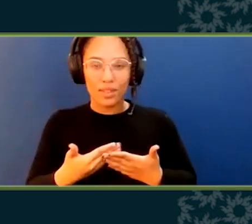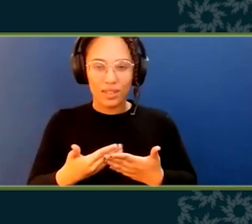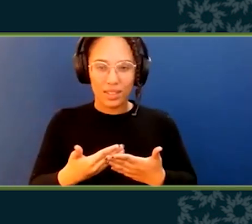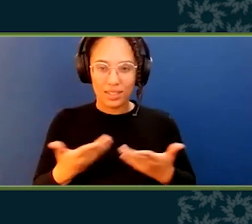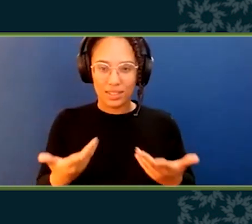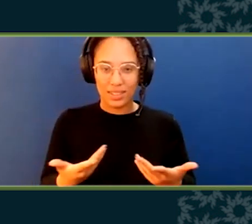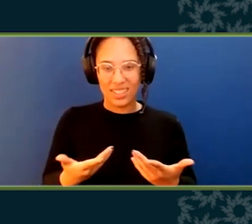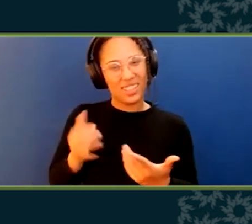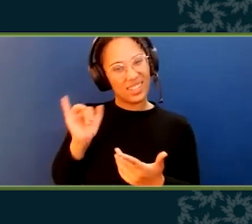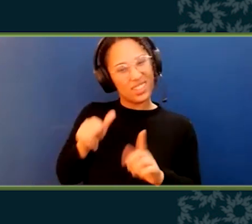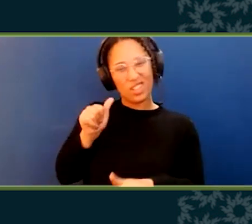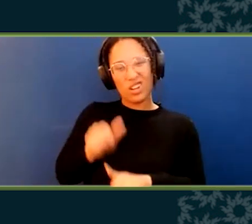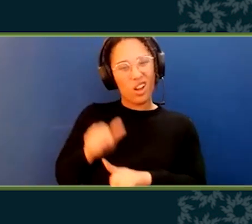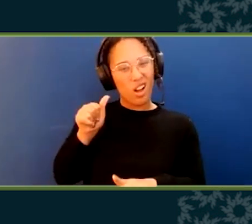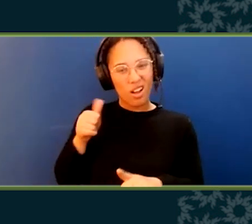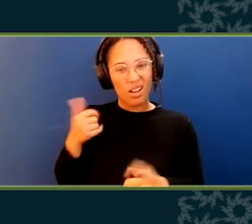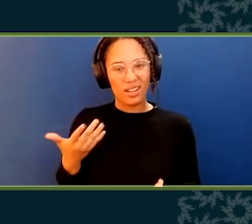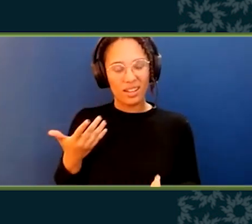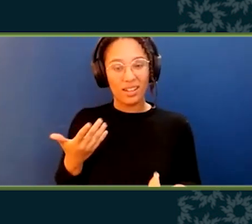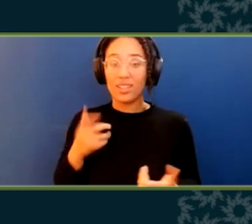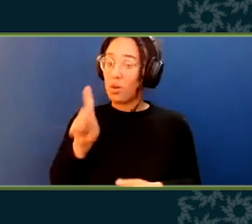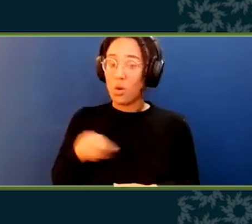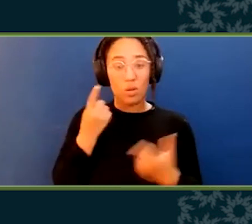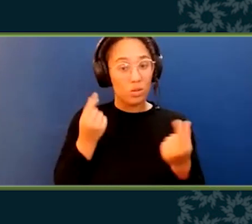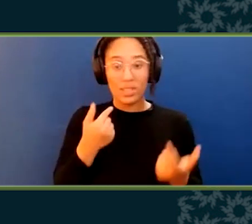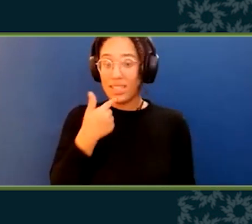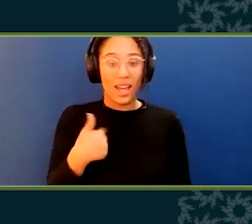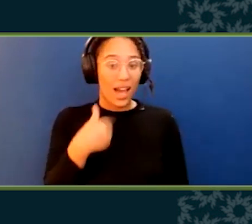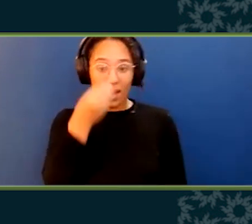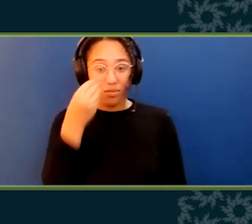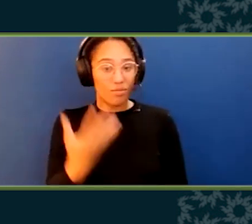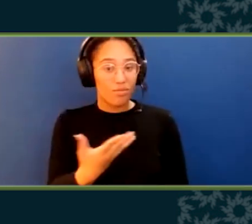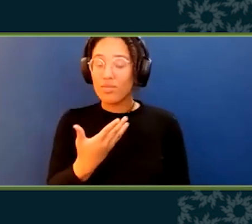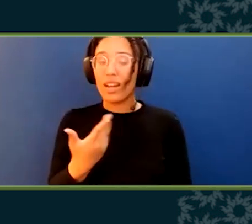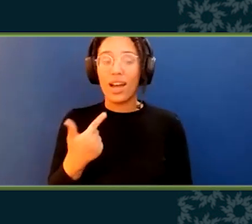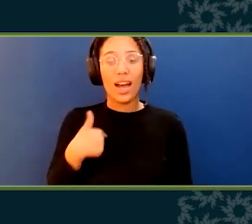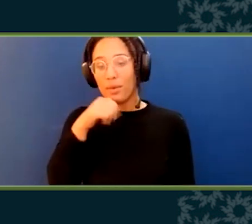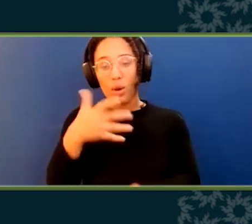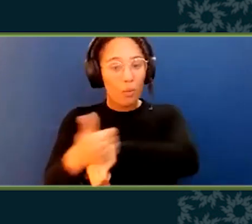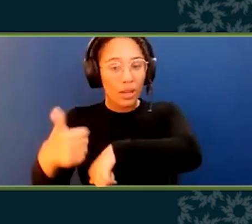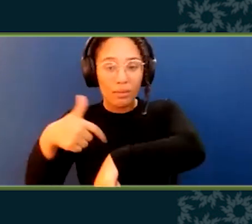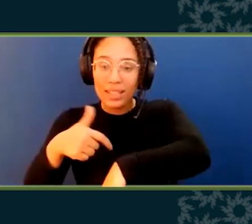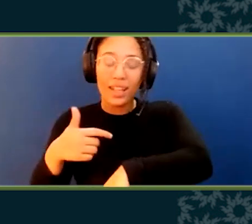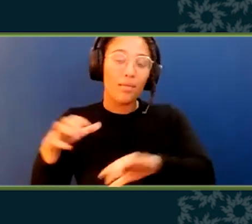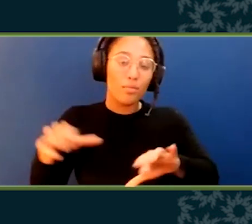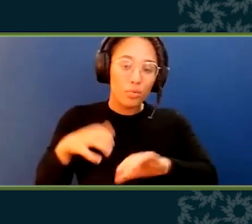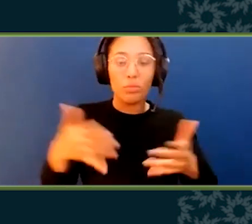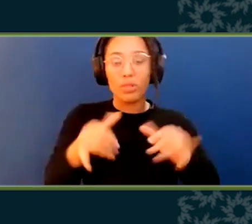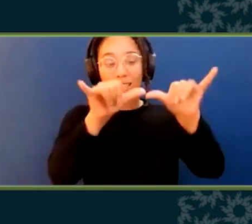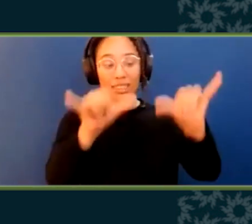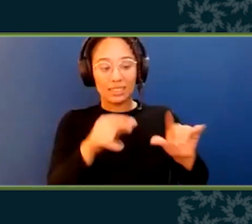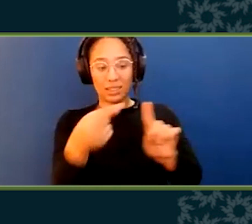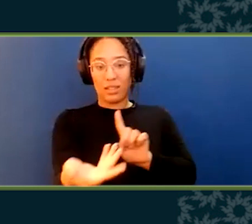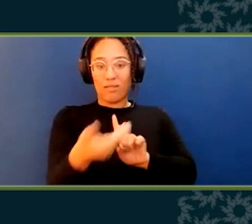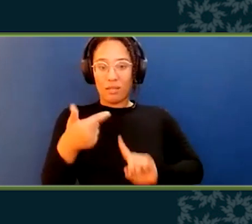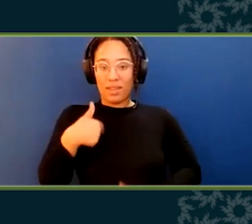waste my time with what the system is trying to convince me I should do. I'm going to actually go spend my time doing what lights me up. Toni Morrison said this